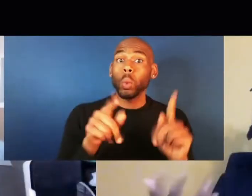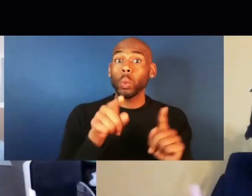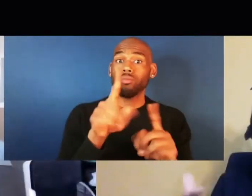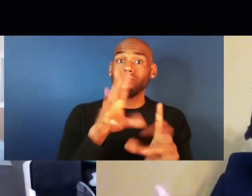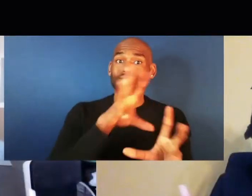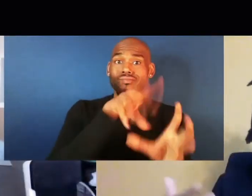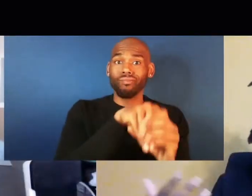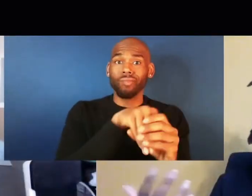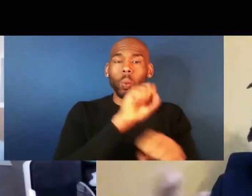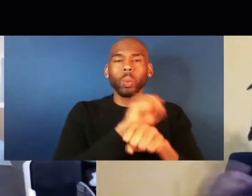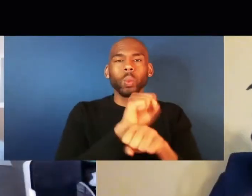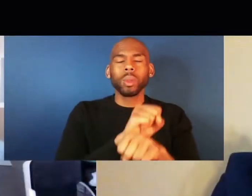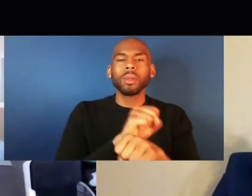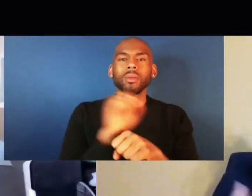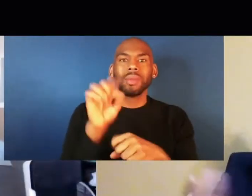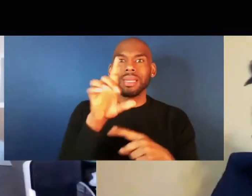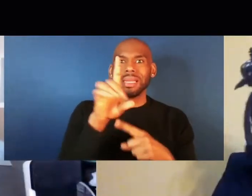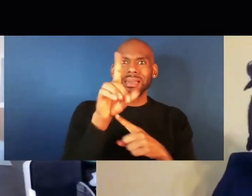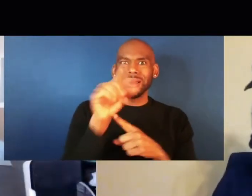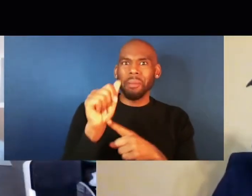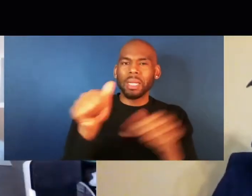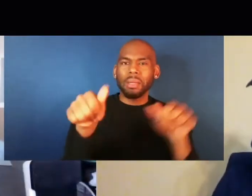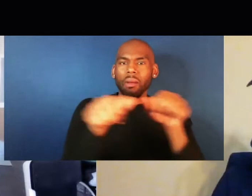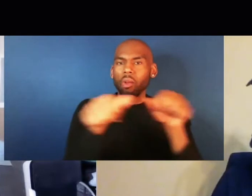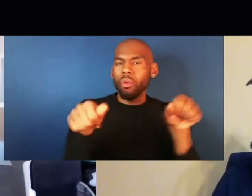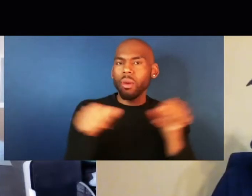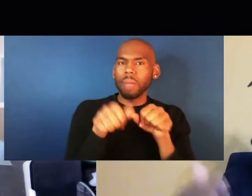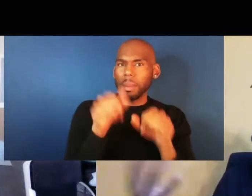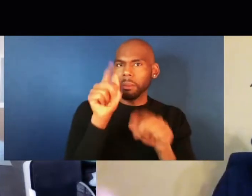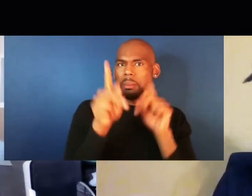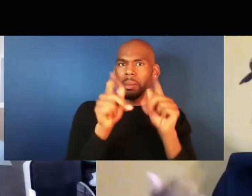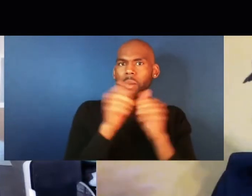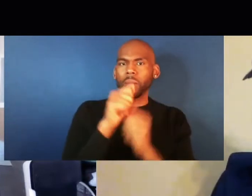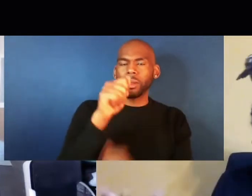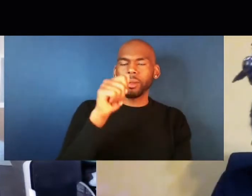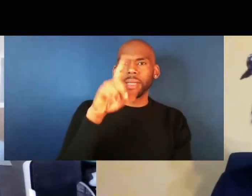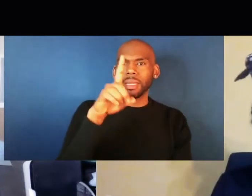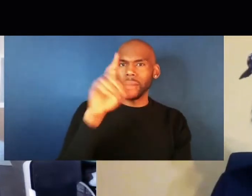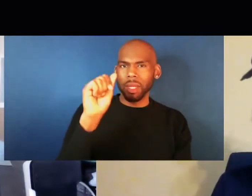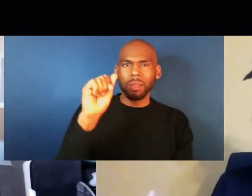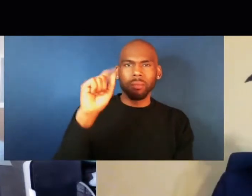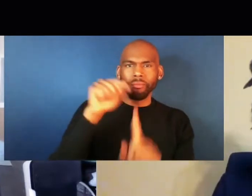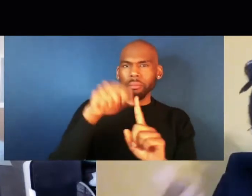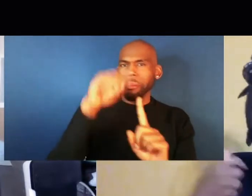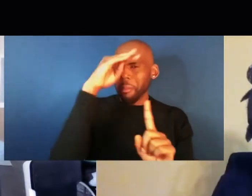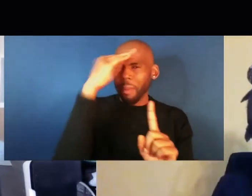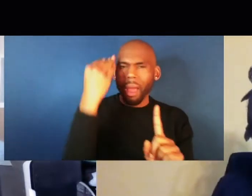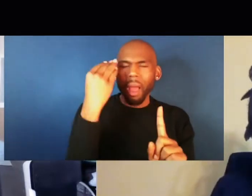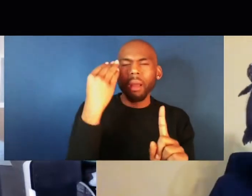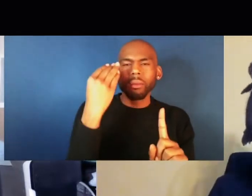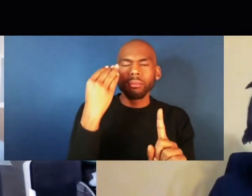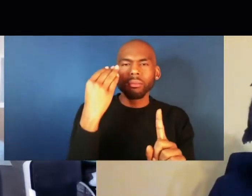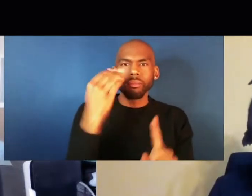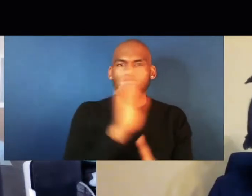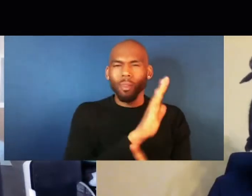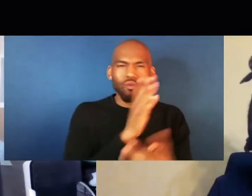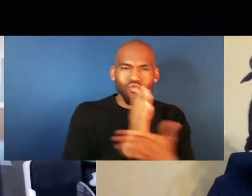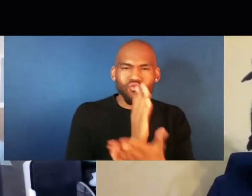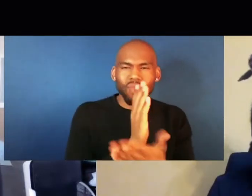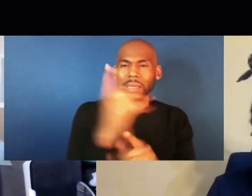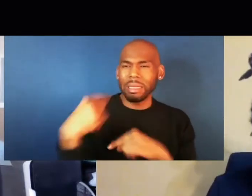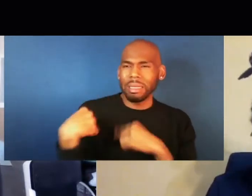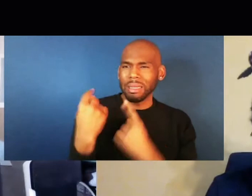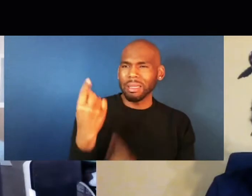a disability, like black disability, for rights for black disability people since like